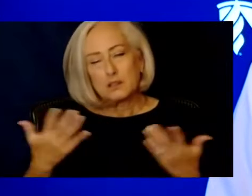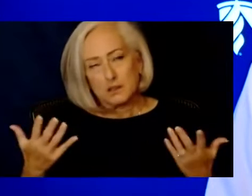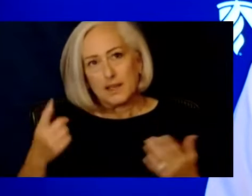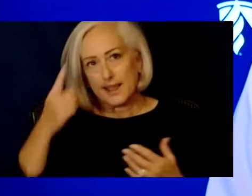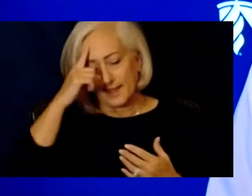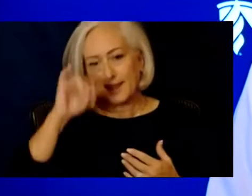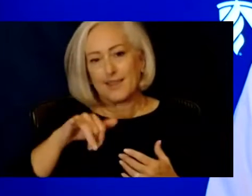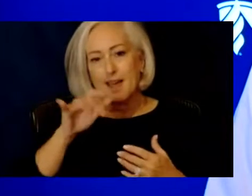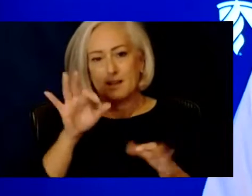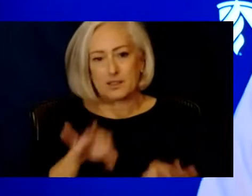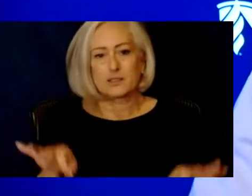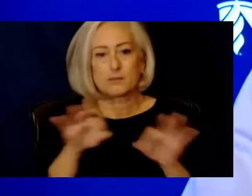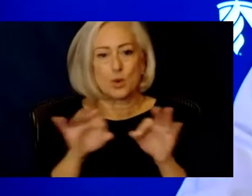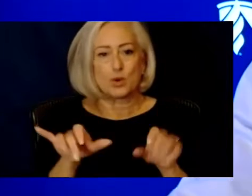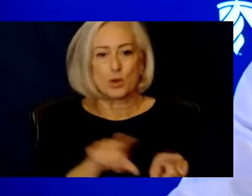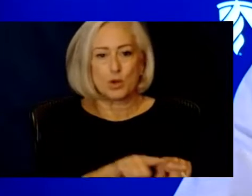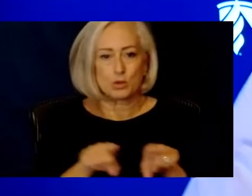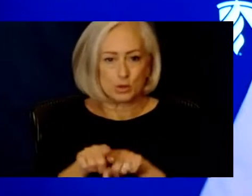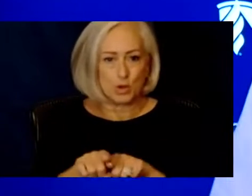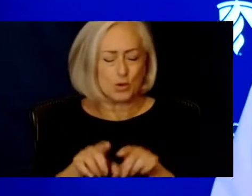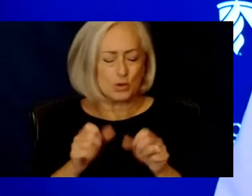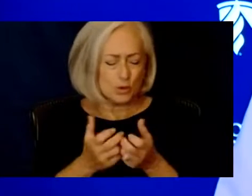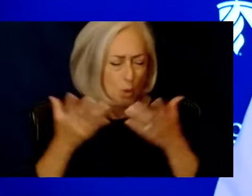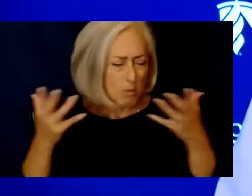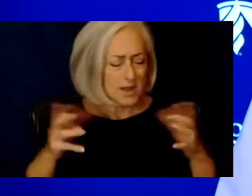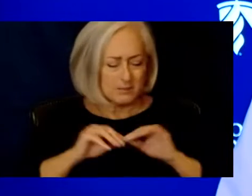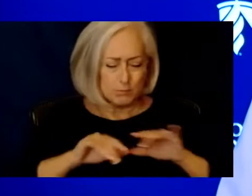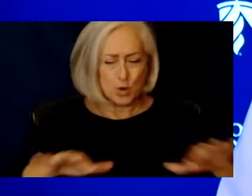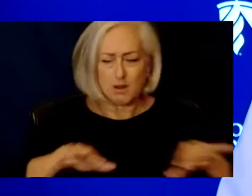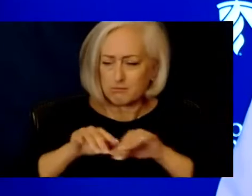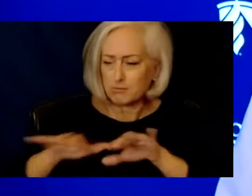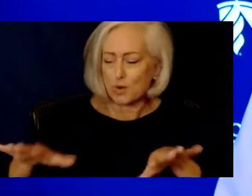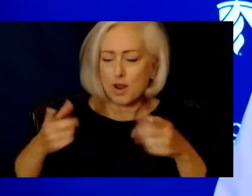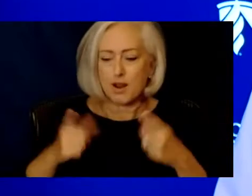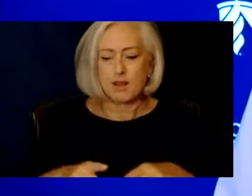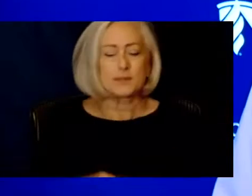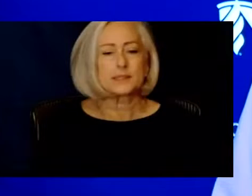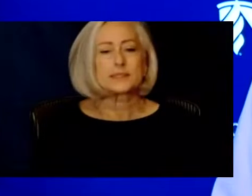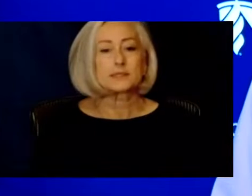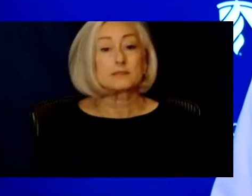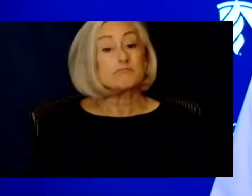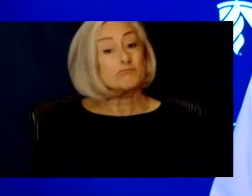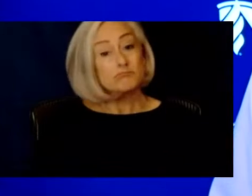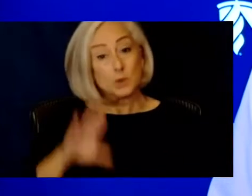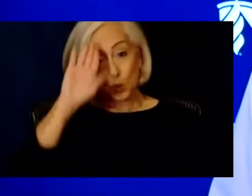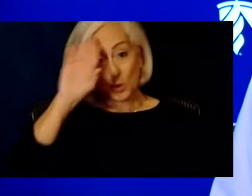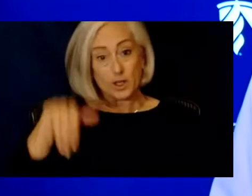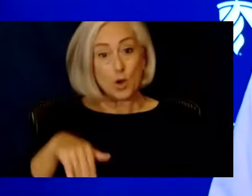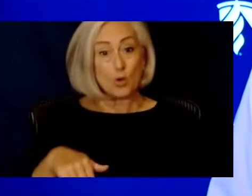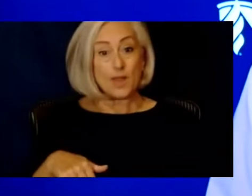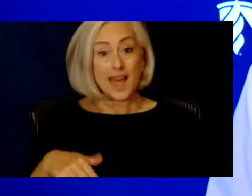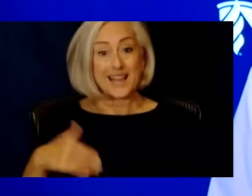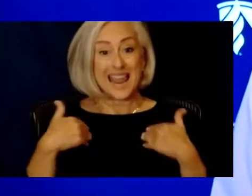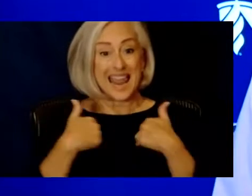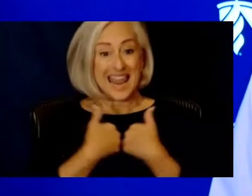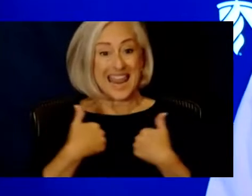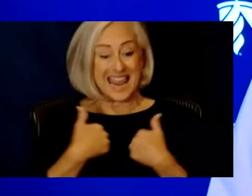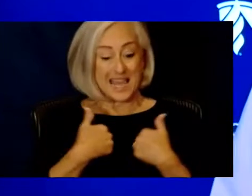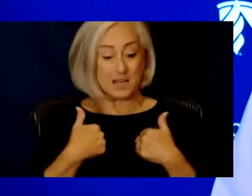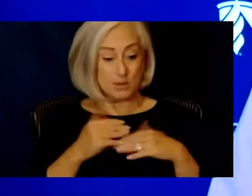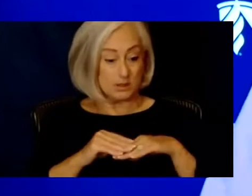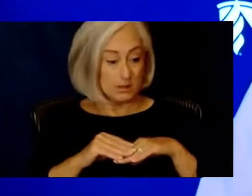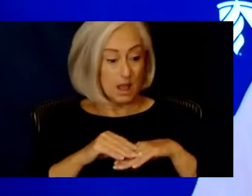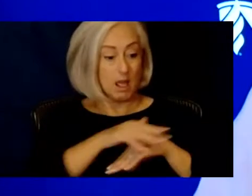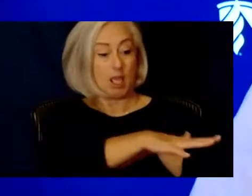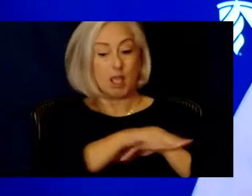as well. I mean, there's just so much spread. But the other thing is that we know that there are animal spillovers that can occur